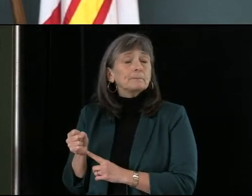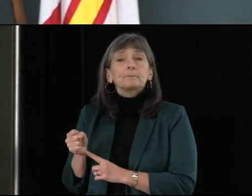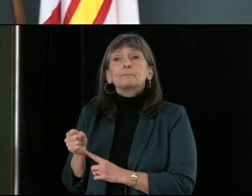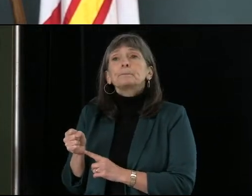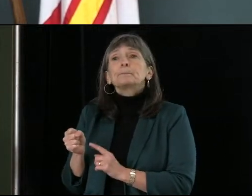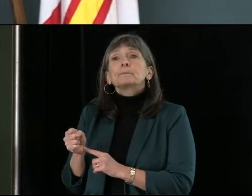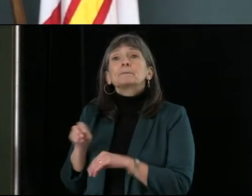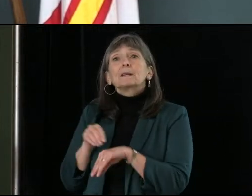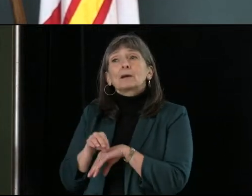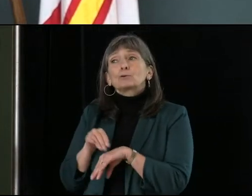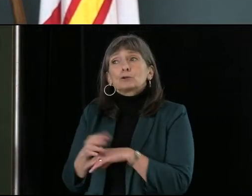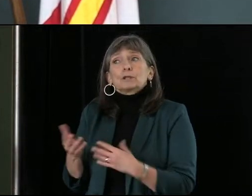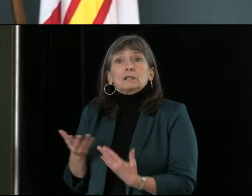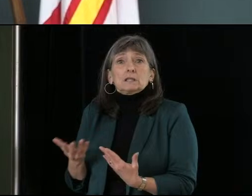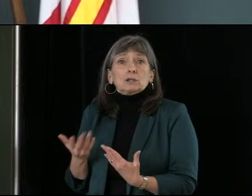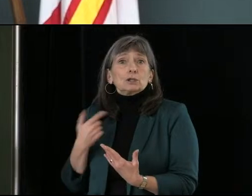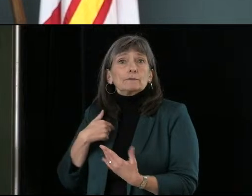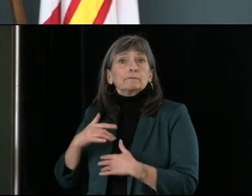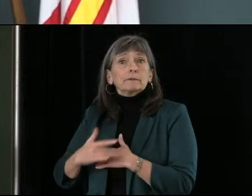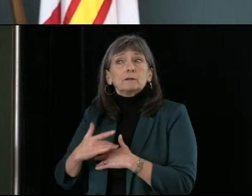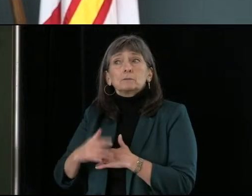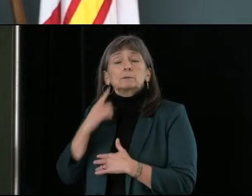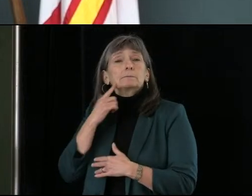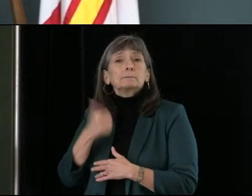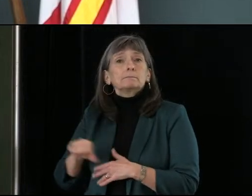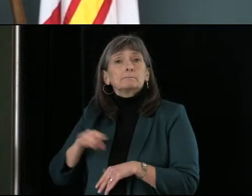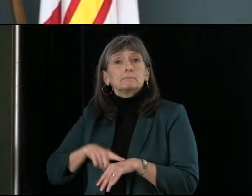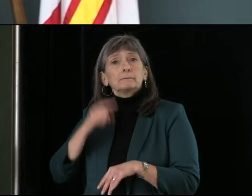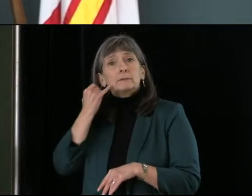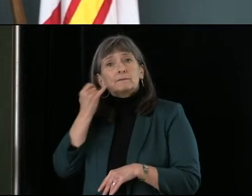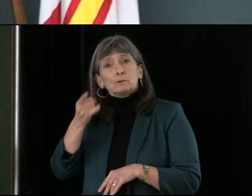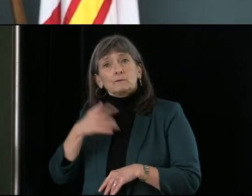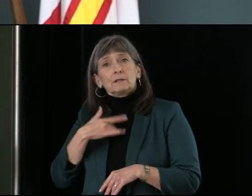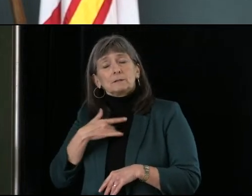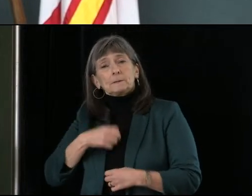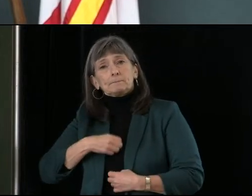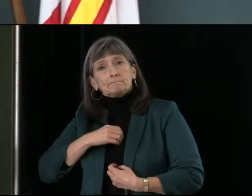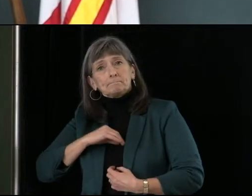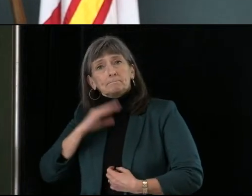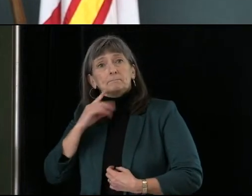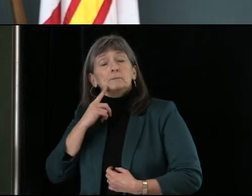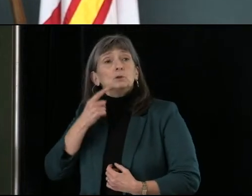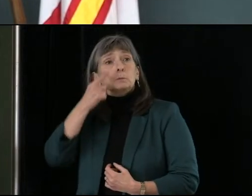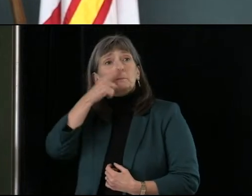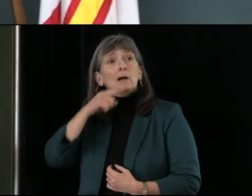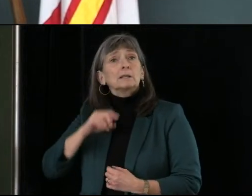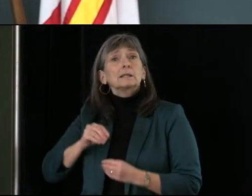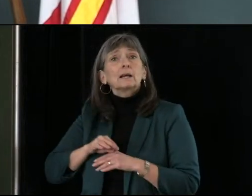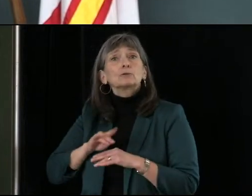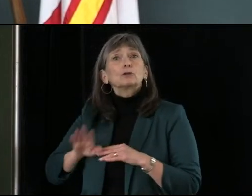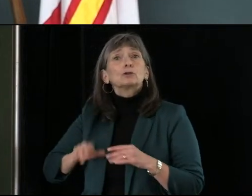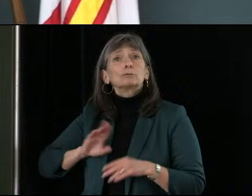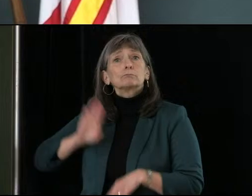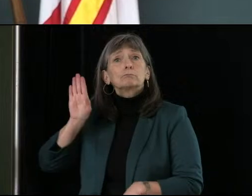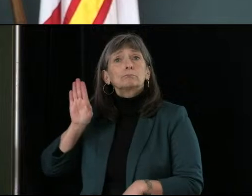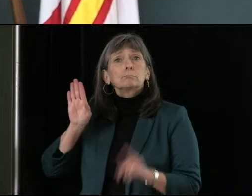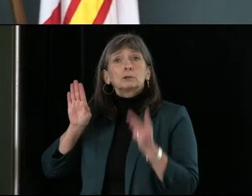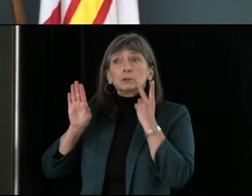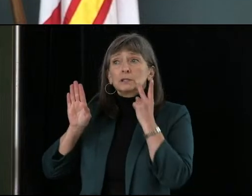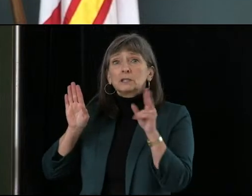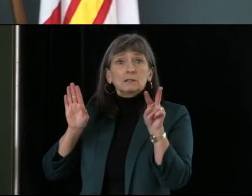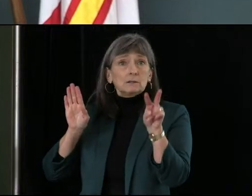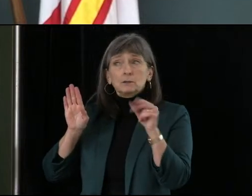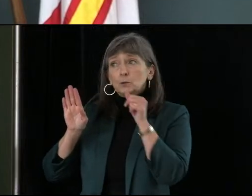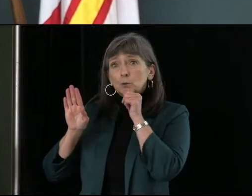to have counsellors here on site that are accessible at any point in time. Could the counsellors raise their hands so they can make